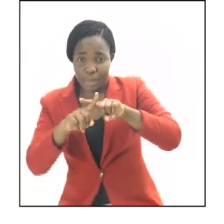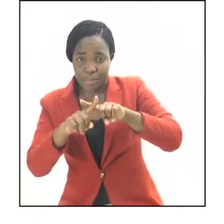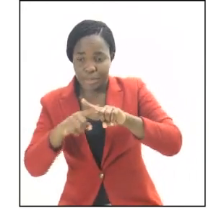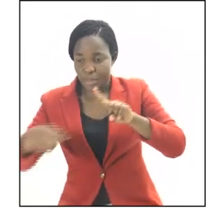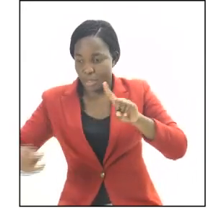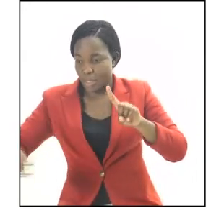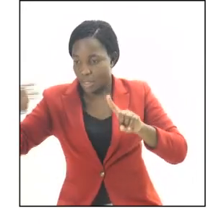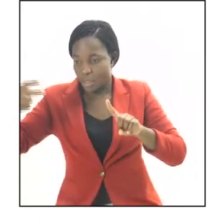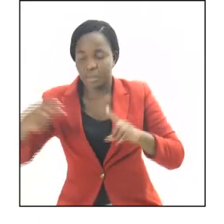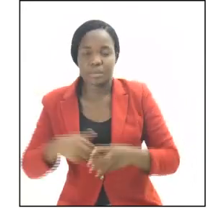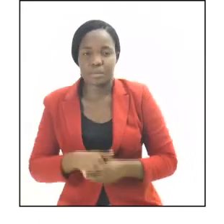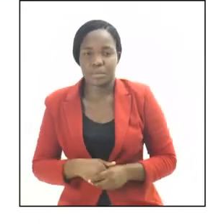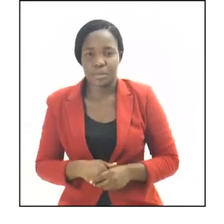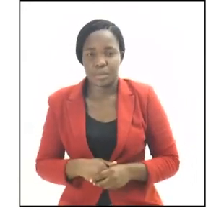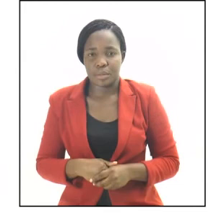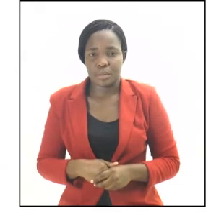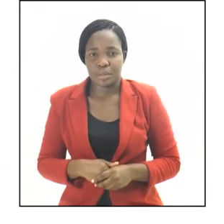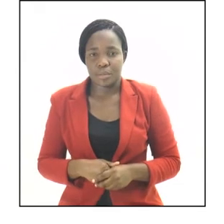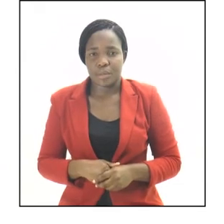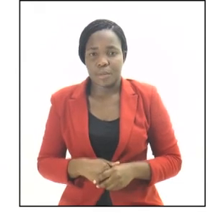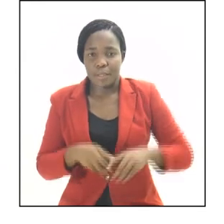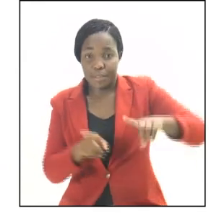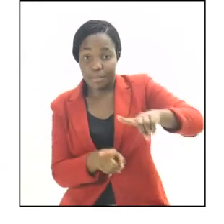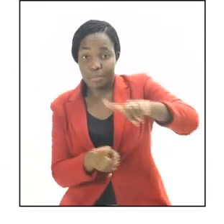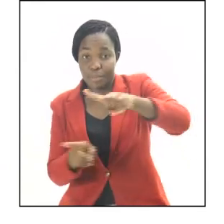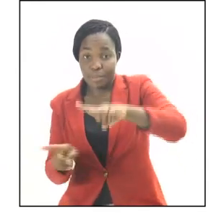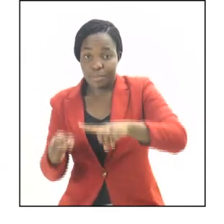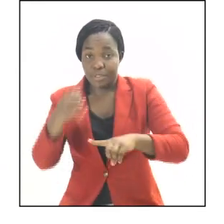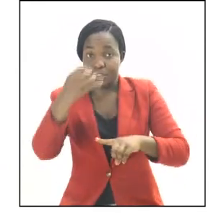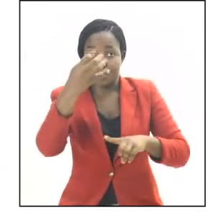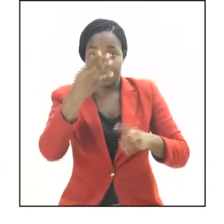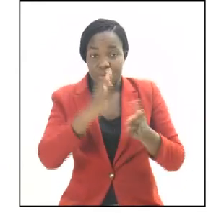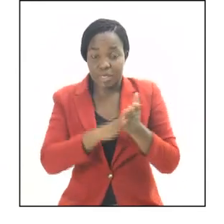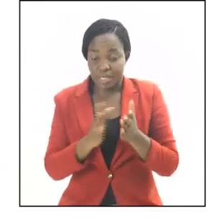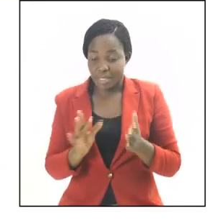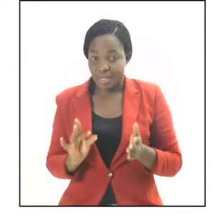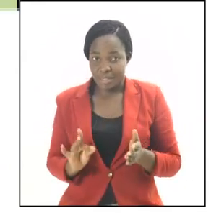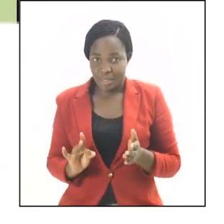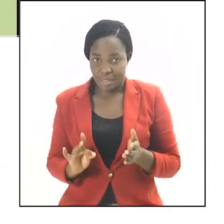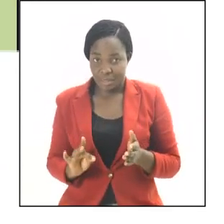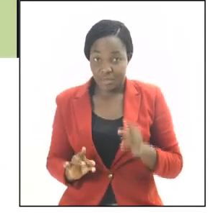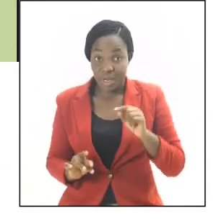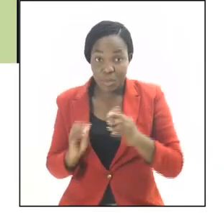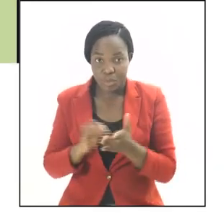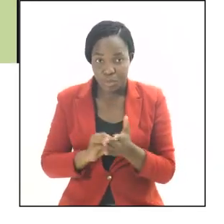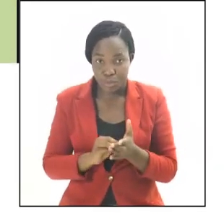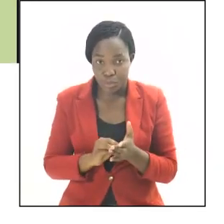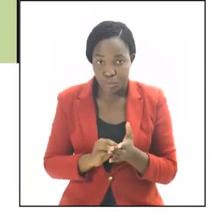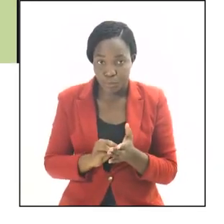The parallel sides are 4 and 8, so it will look like this.